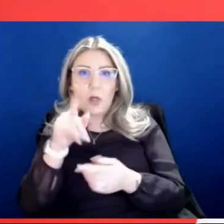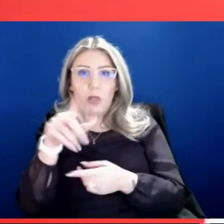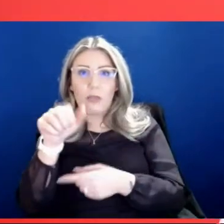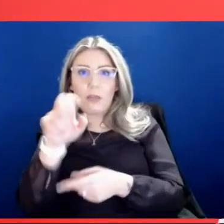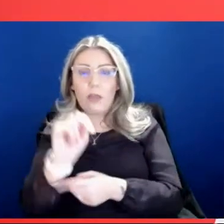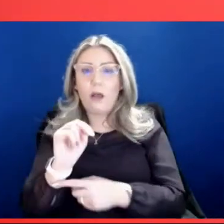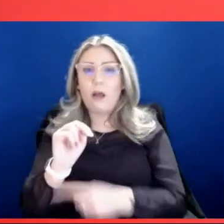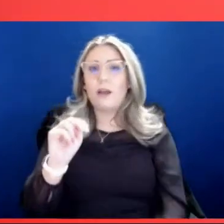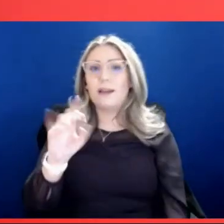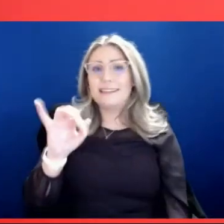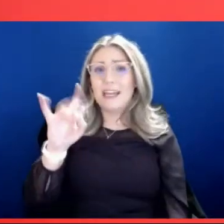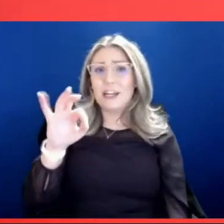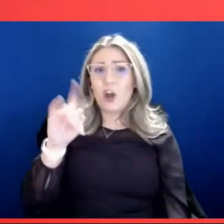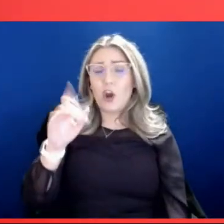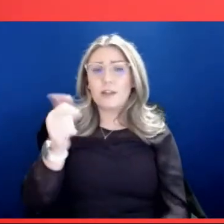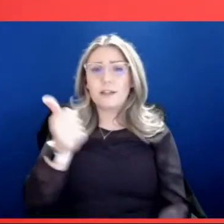leading